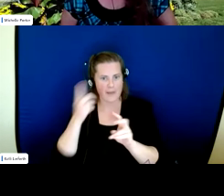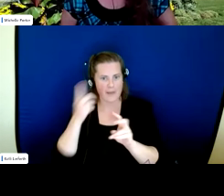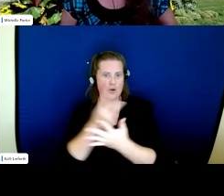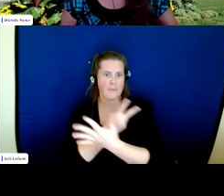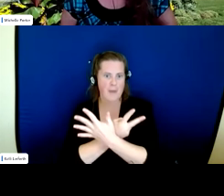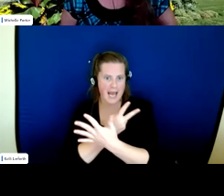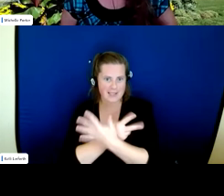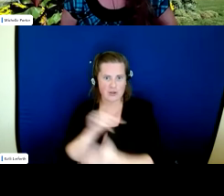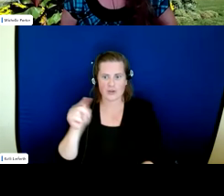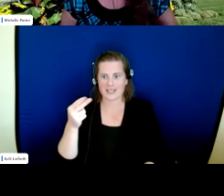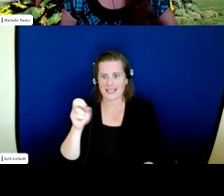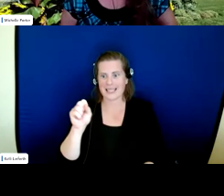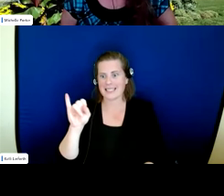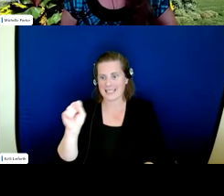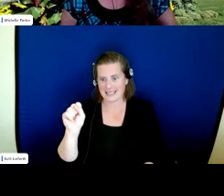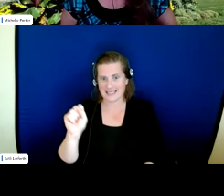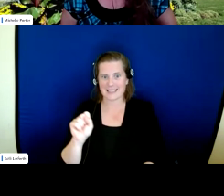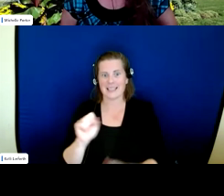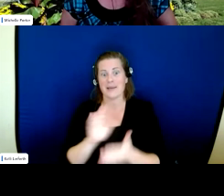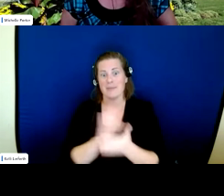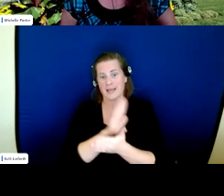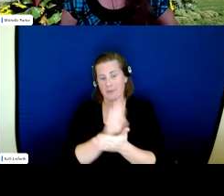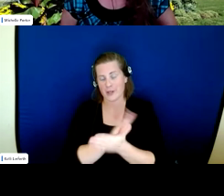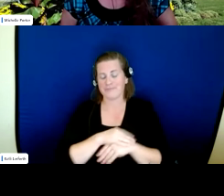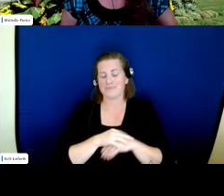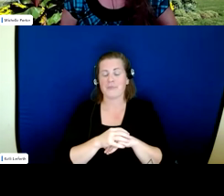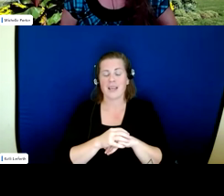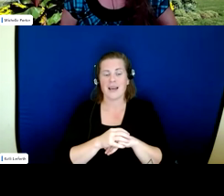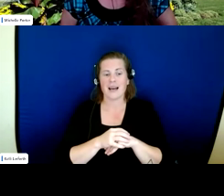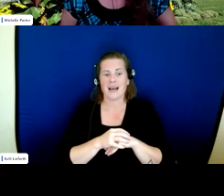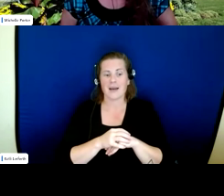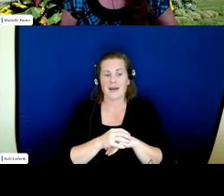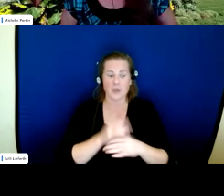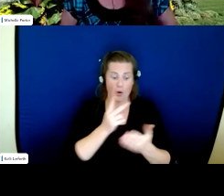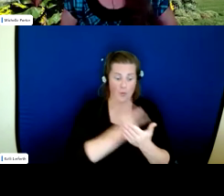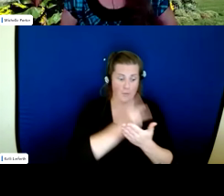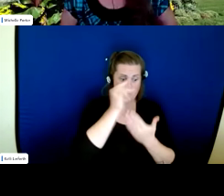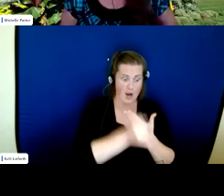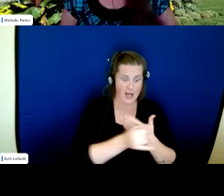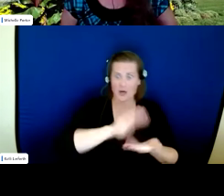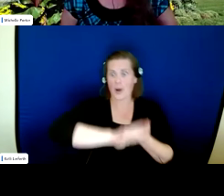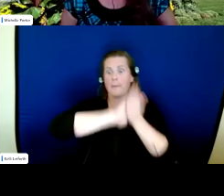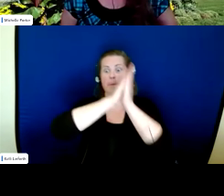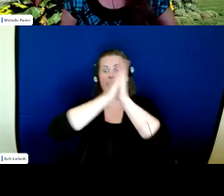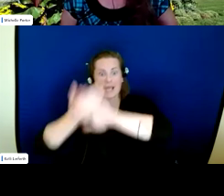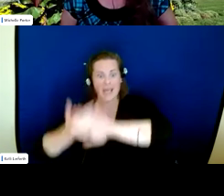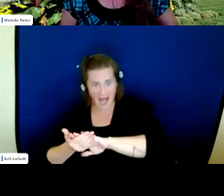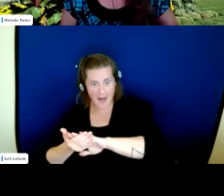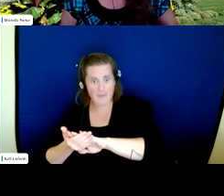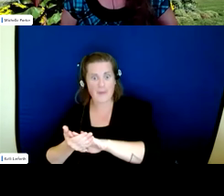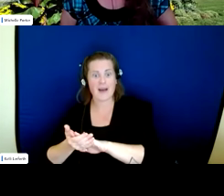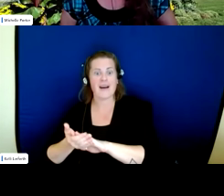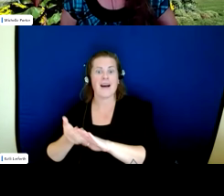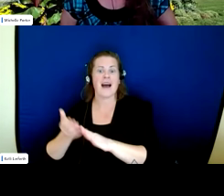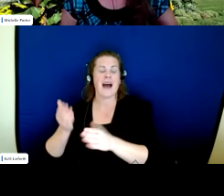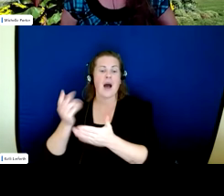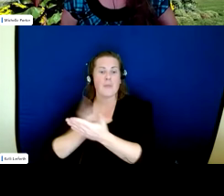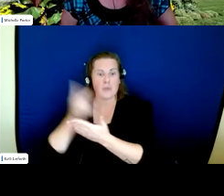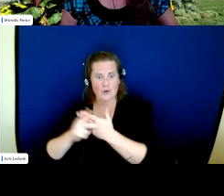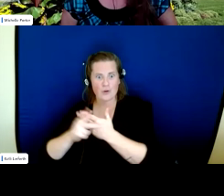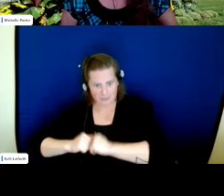thesis. And so it went from being a project to develop and implement a program, had a lot more